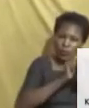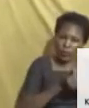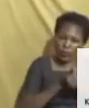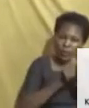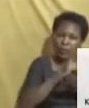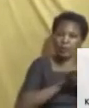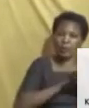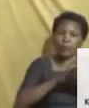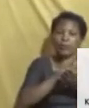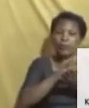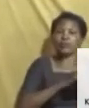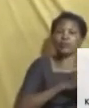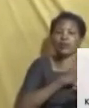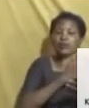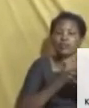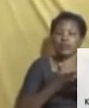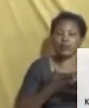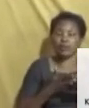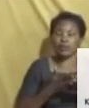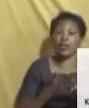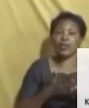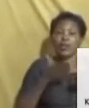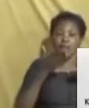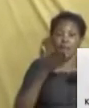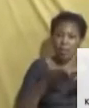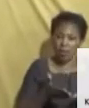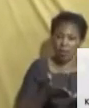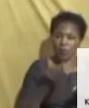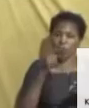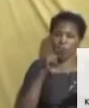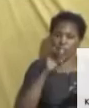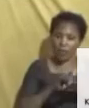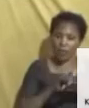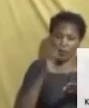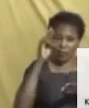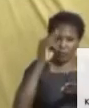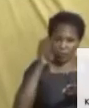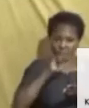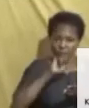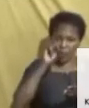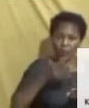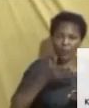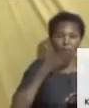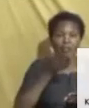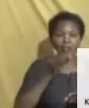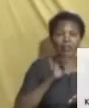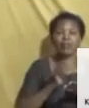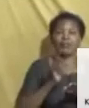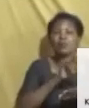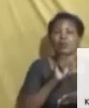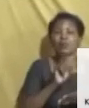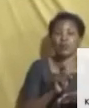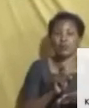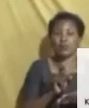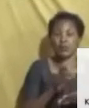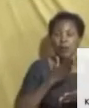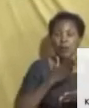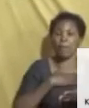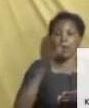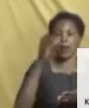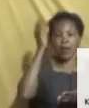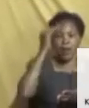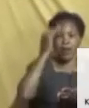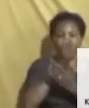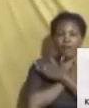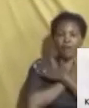structure. And it is for that reason that we must answer this question. Because my learned friend